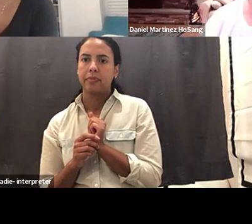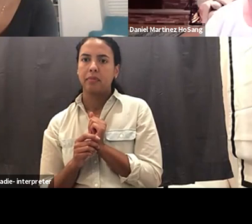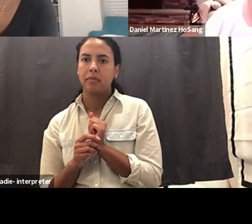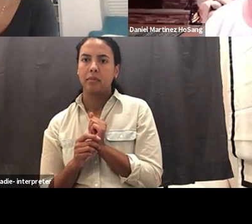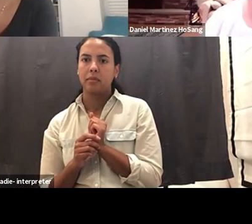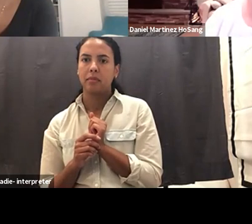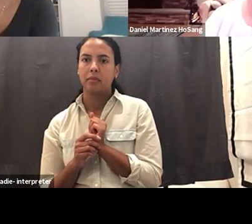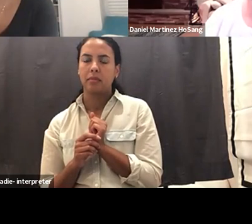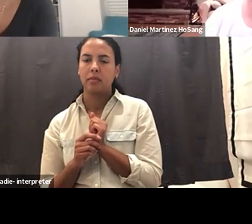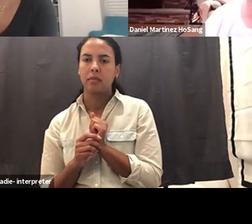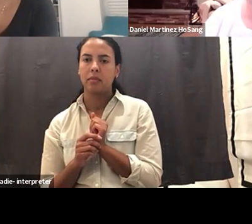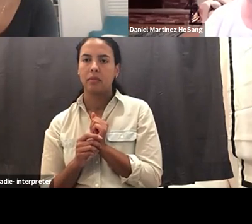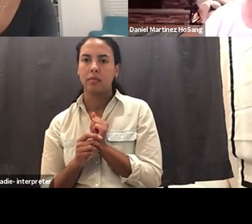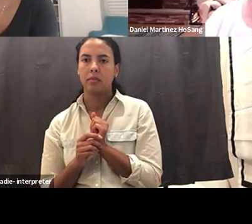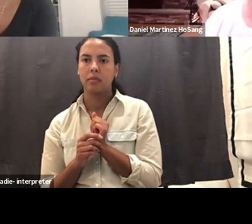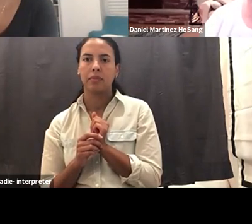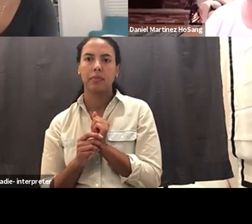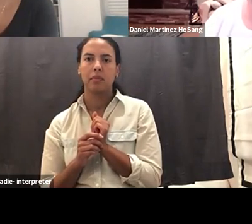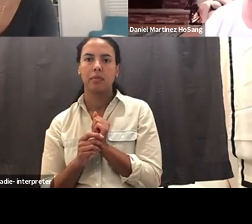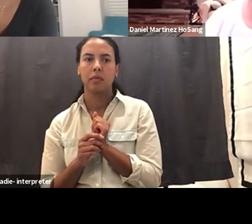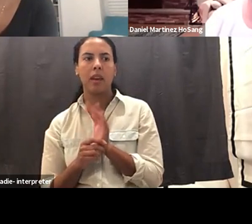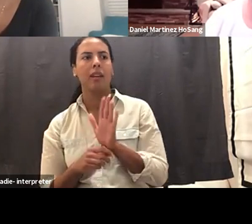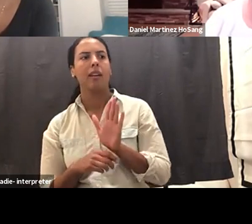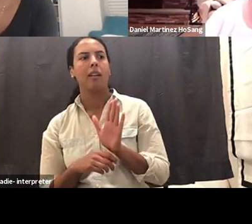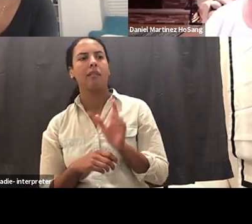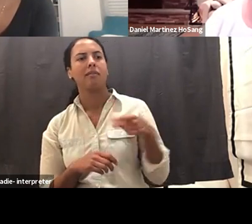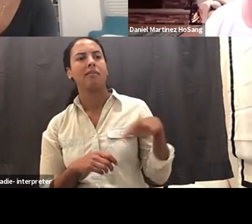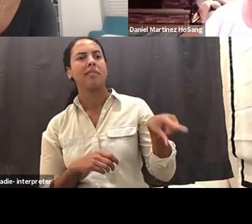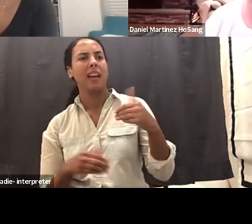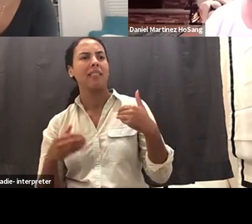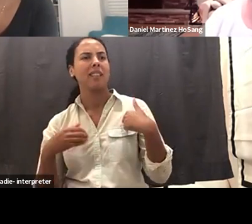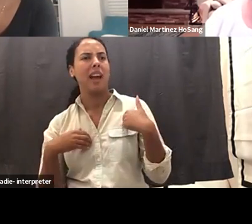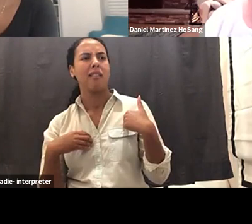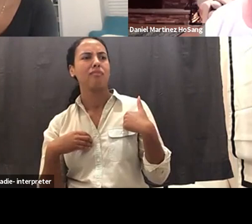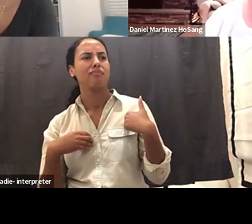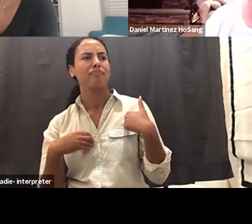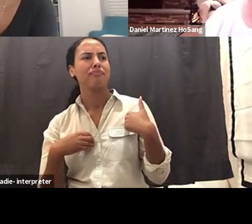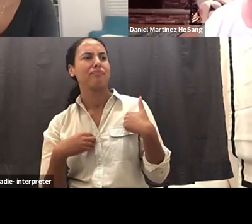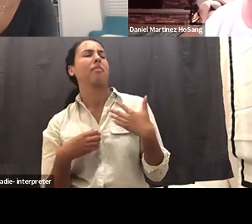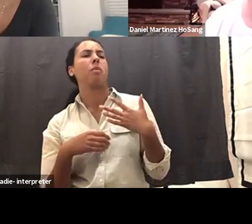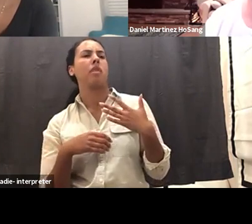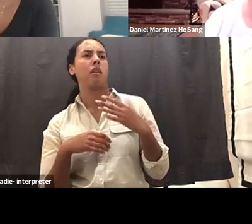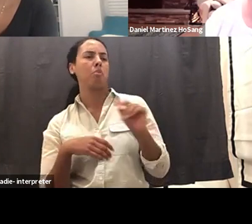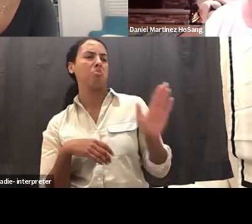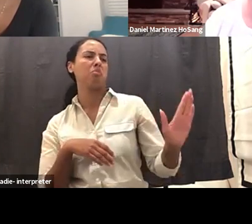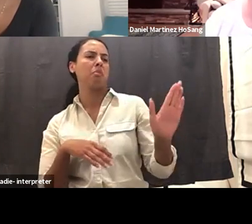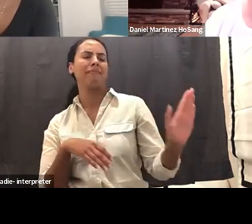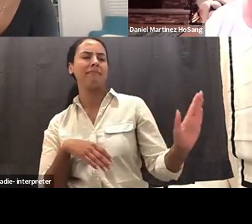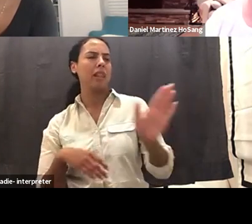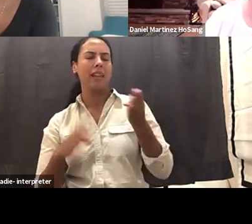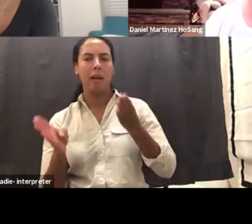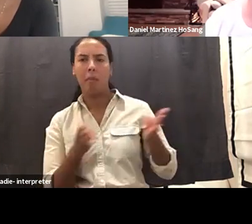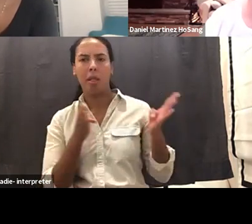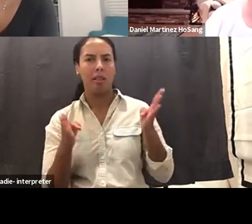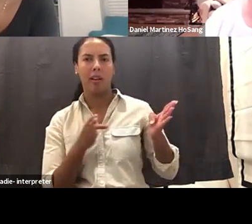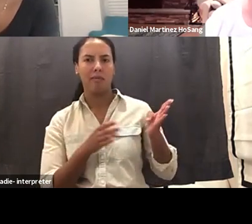pawns. They actually are developing their own agenda. And that agenda, I think, is a real challenge to the larger and broader Rainbow Coalition